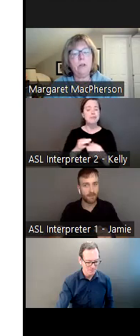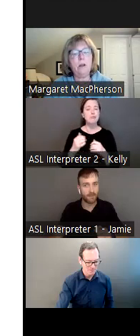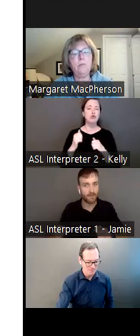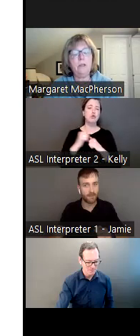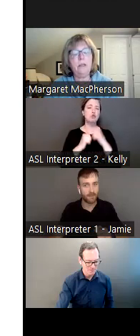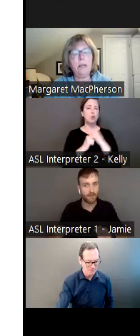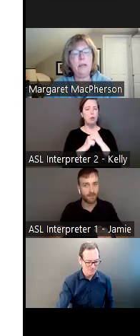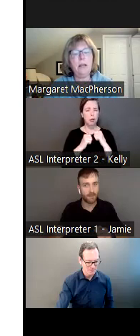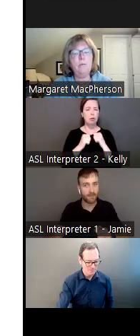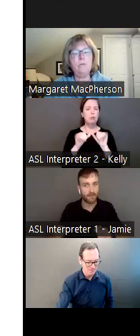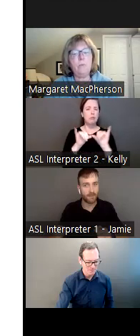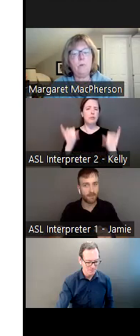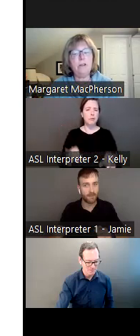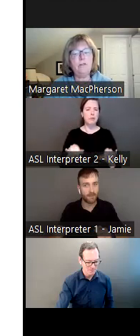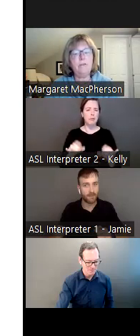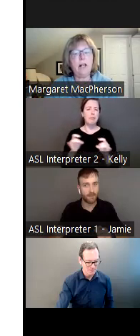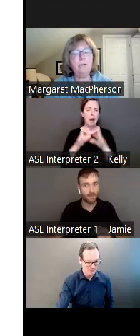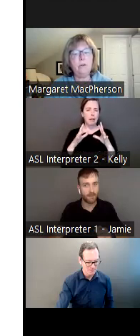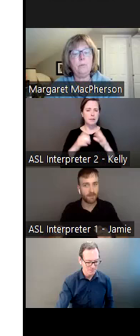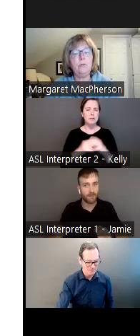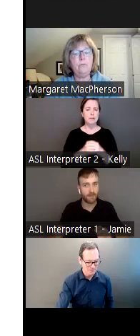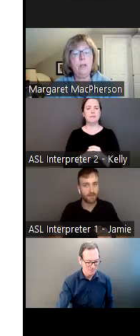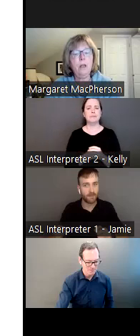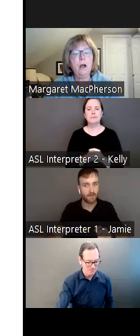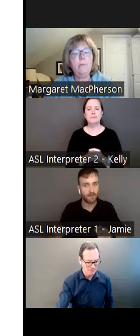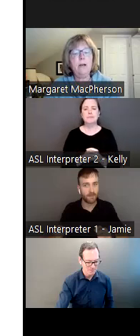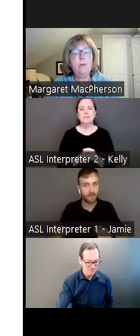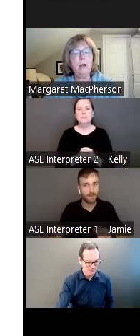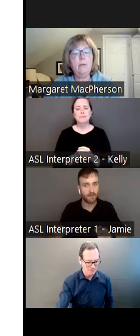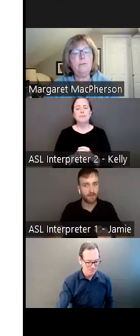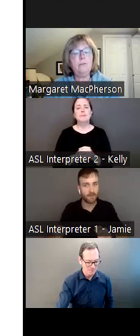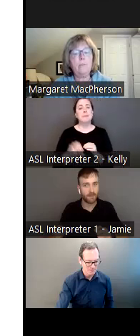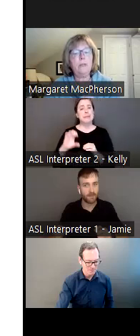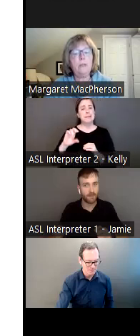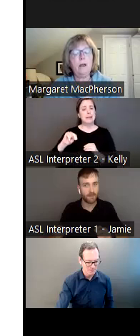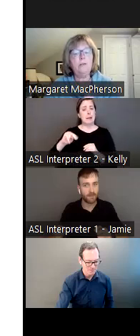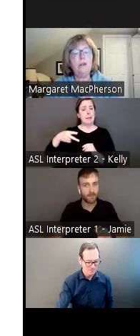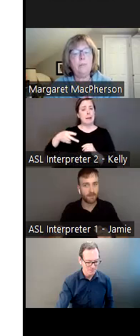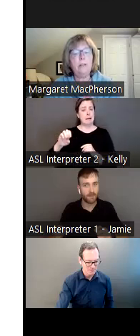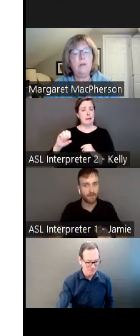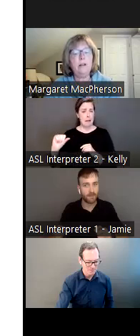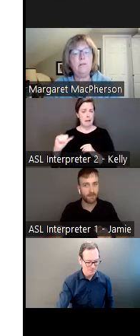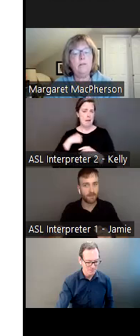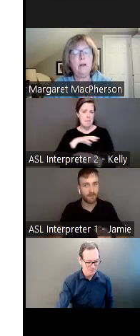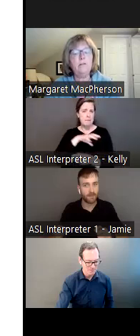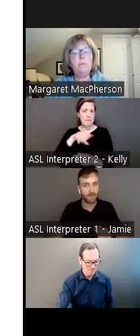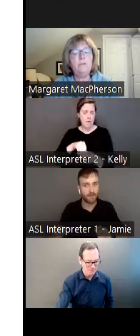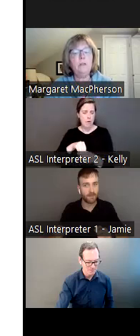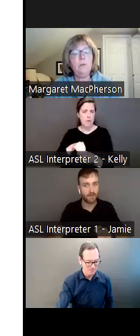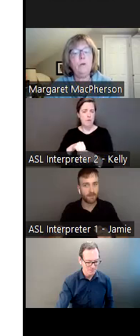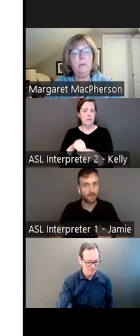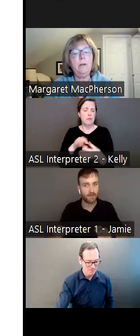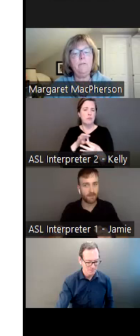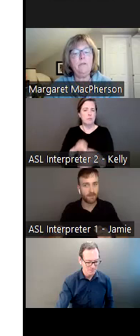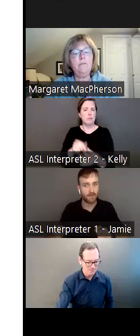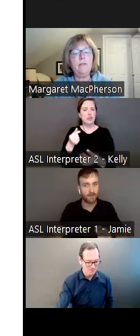that I'm working on with the Canadian Network for the Prevention of Elder Abuse around stopping gender-based violence, specifically